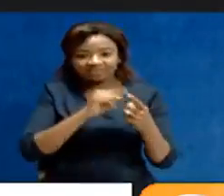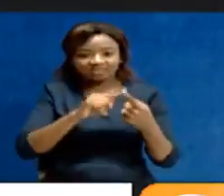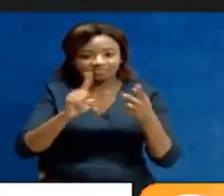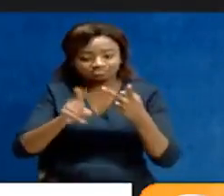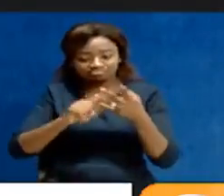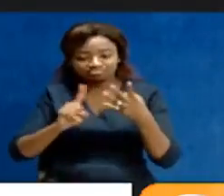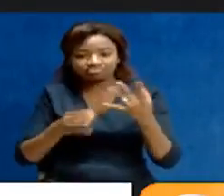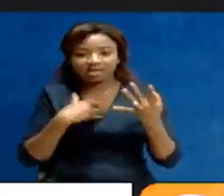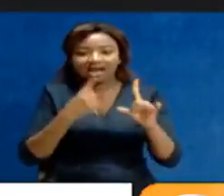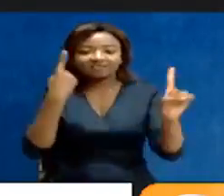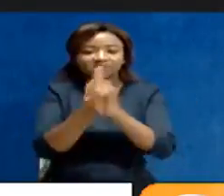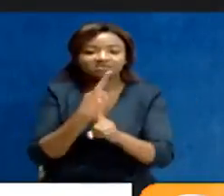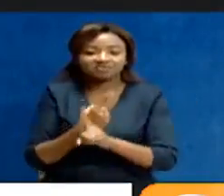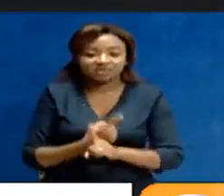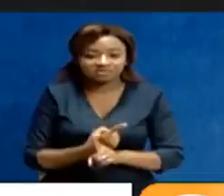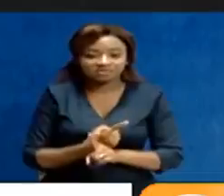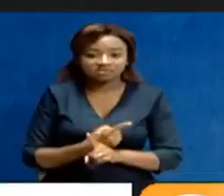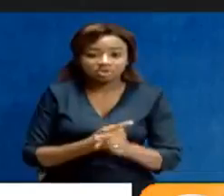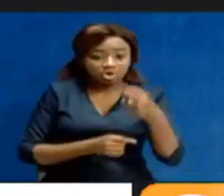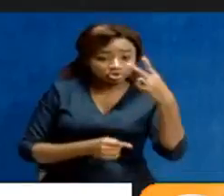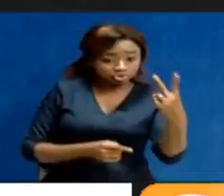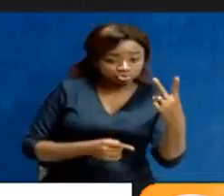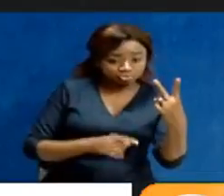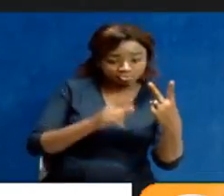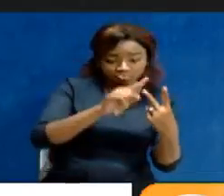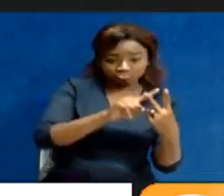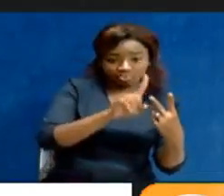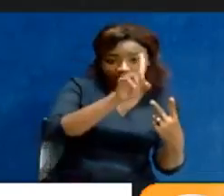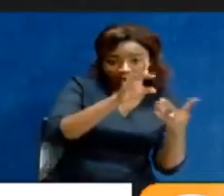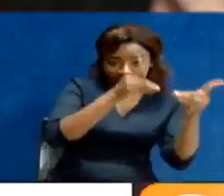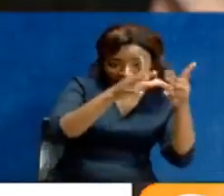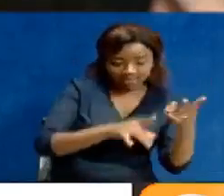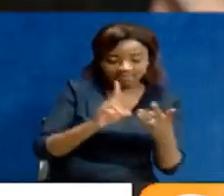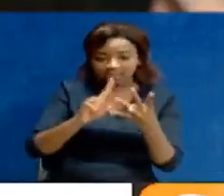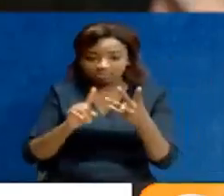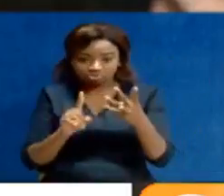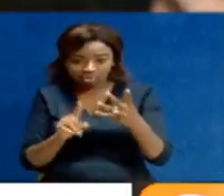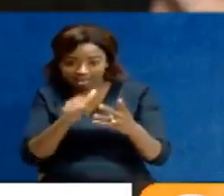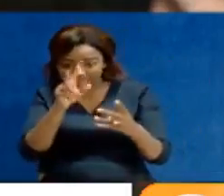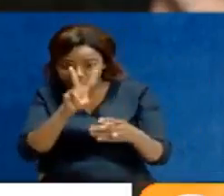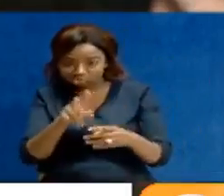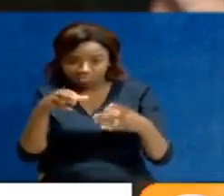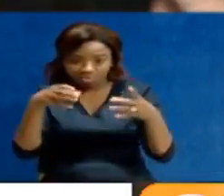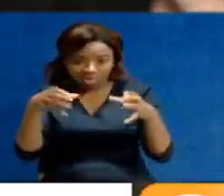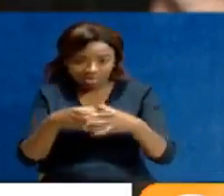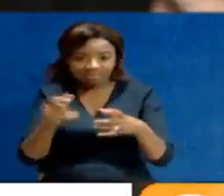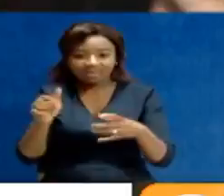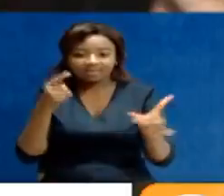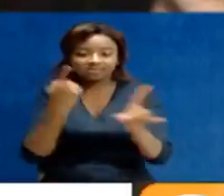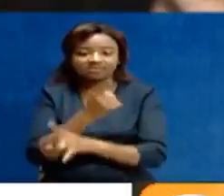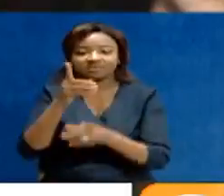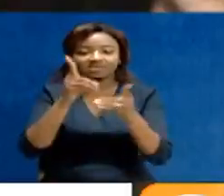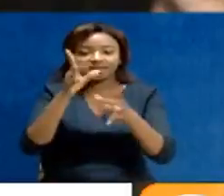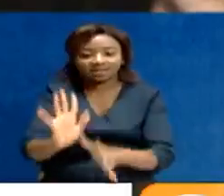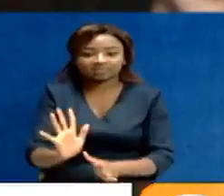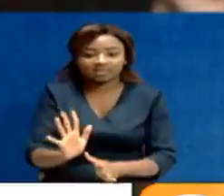directors for these companies, like two of them, two companies for one director, two companies for different director. Earlier, the Moranga County